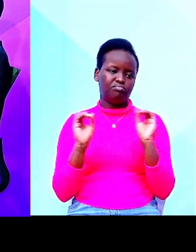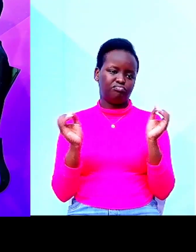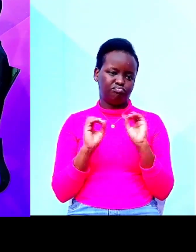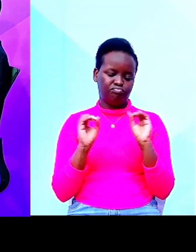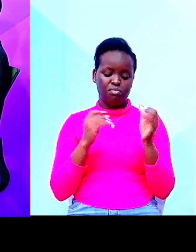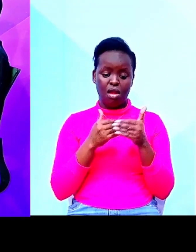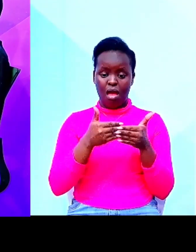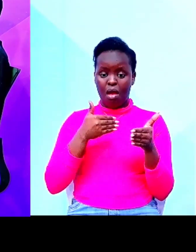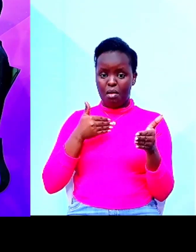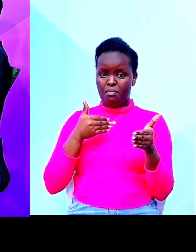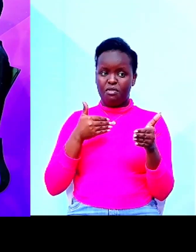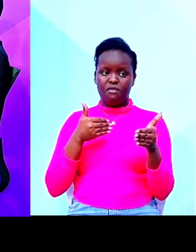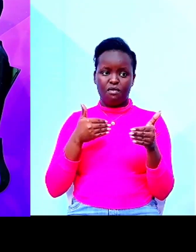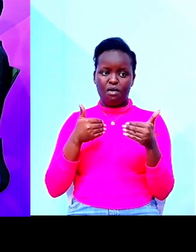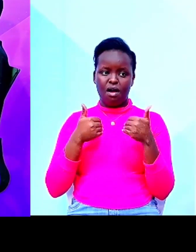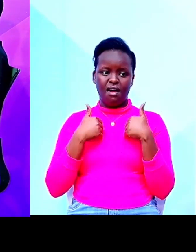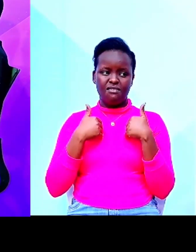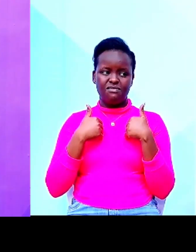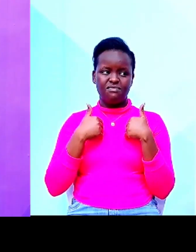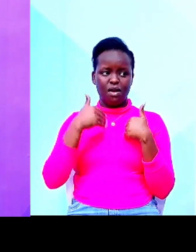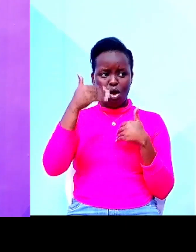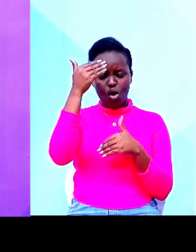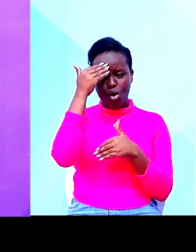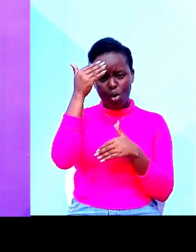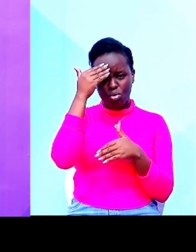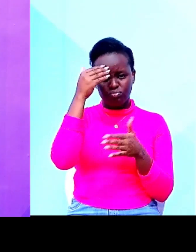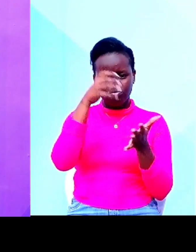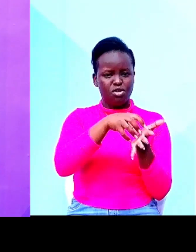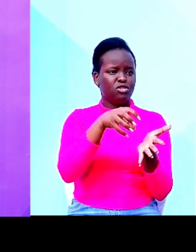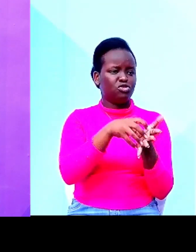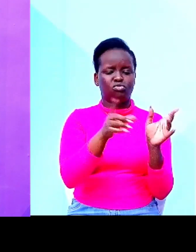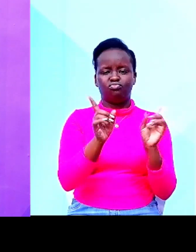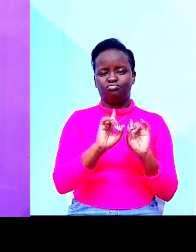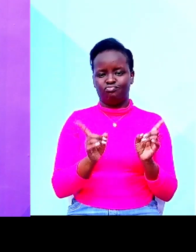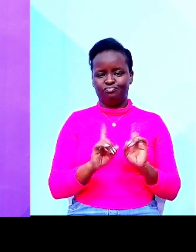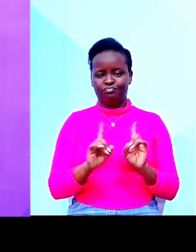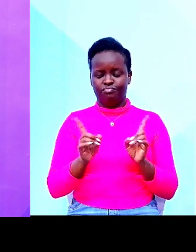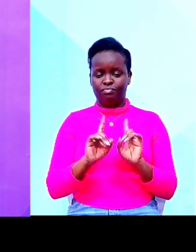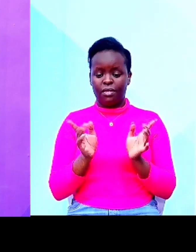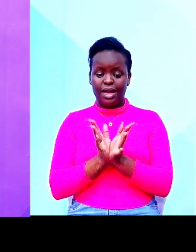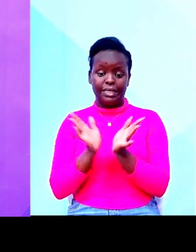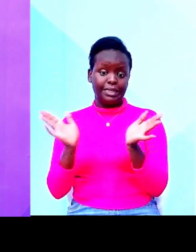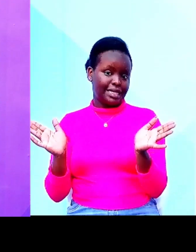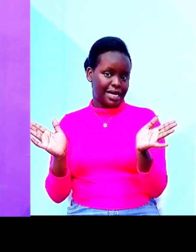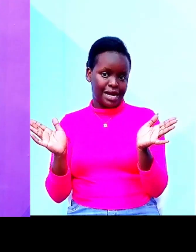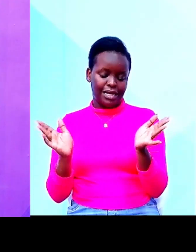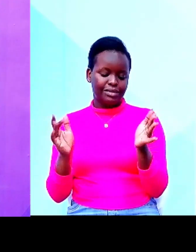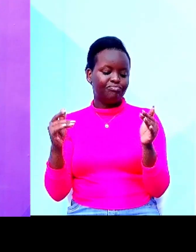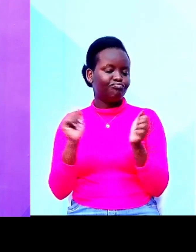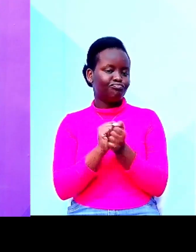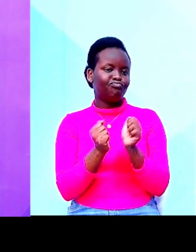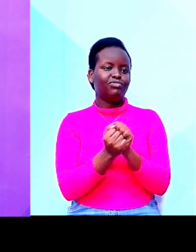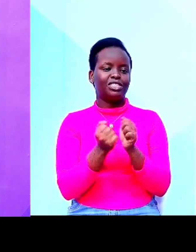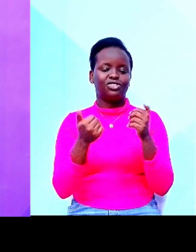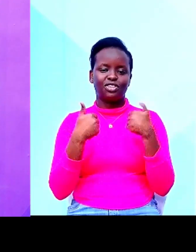been diagnosed with the condition. So it has generally changed, because